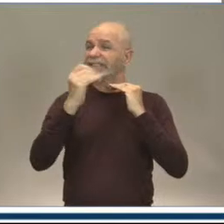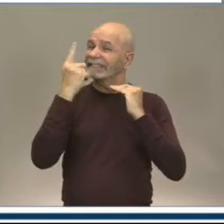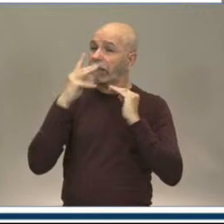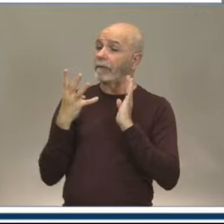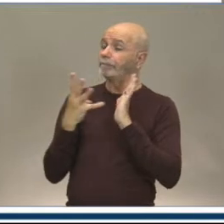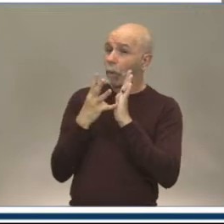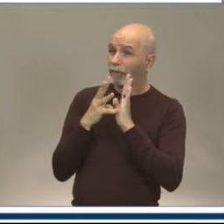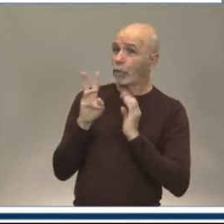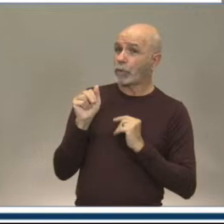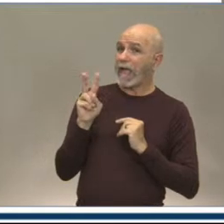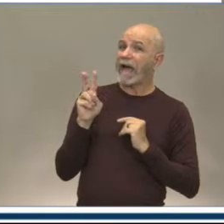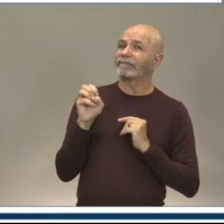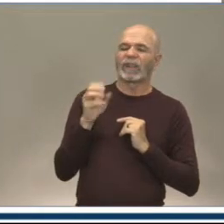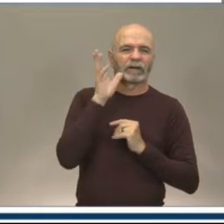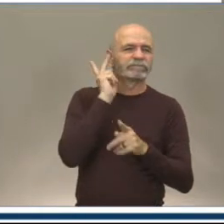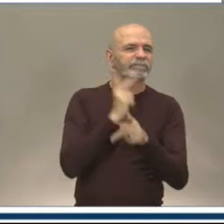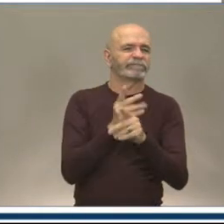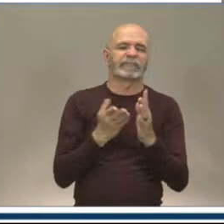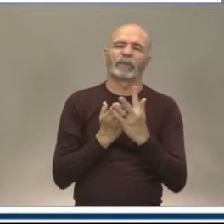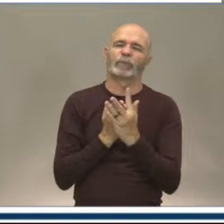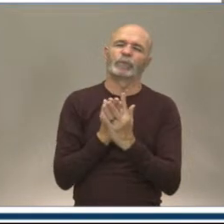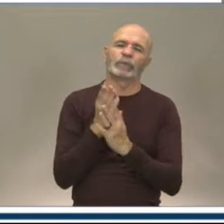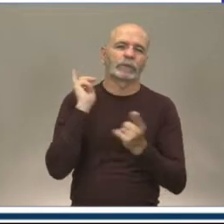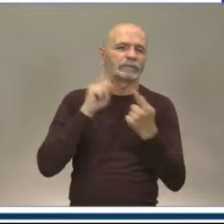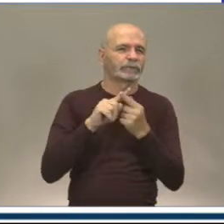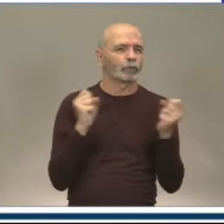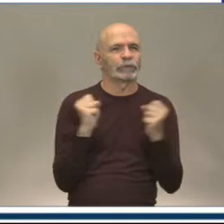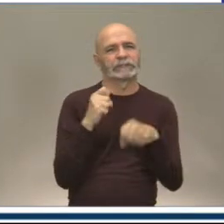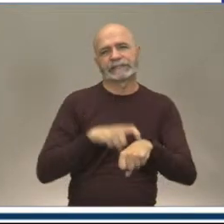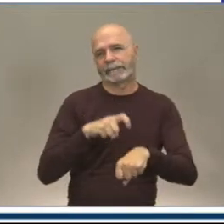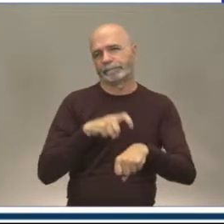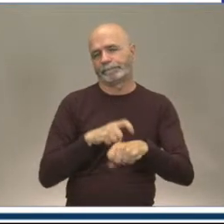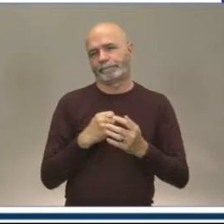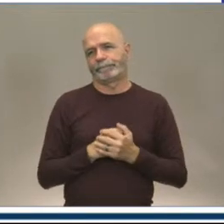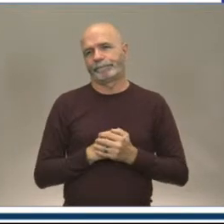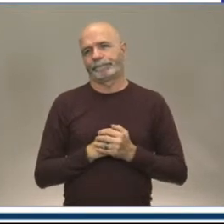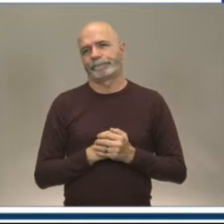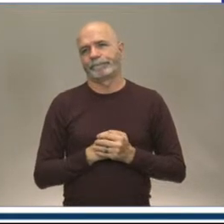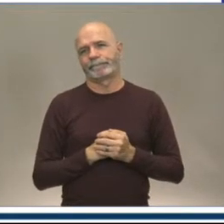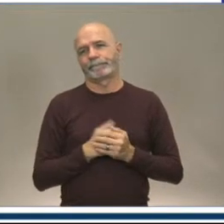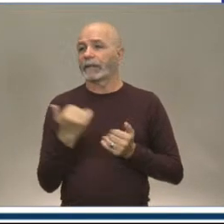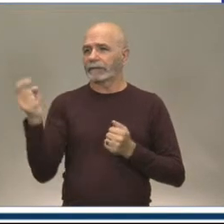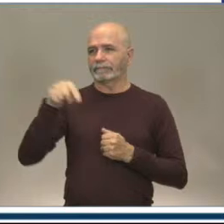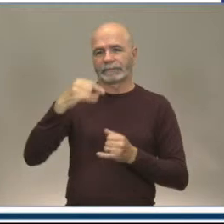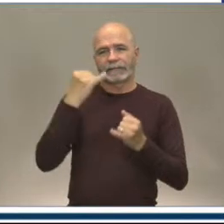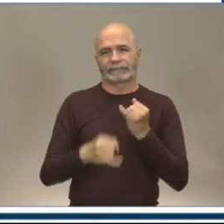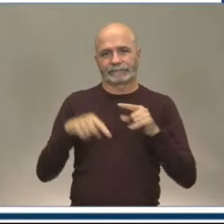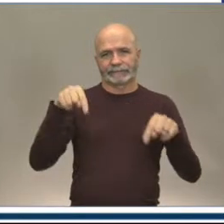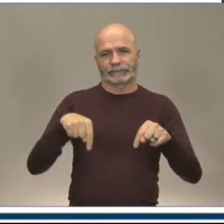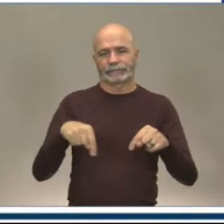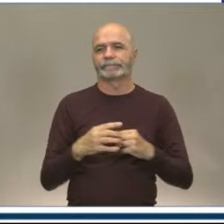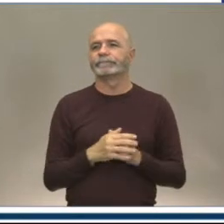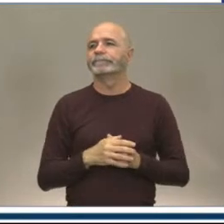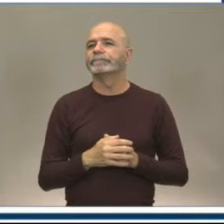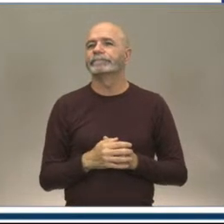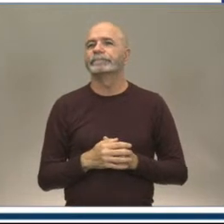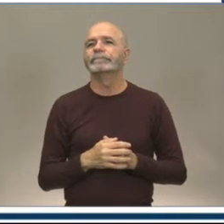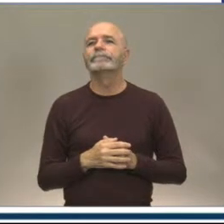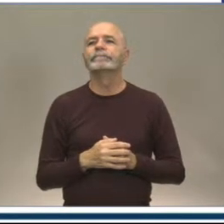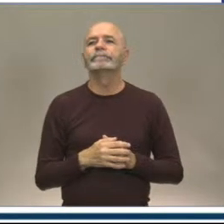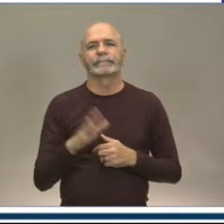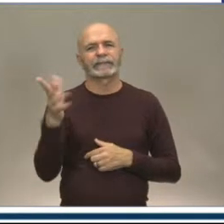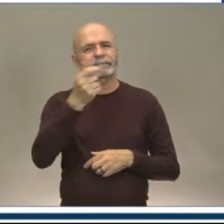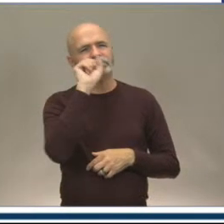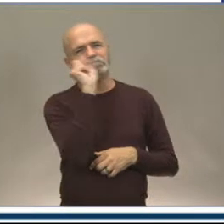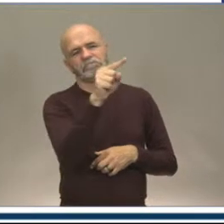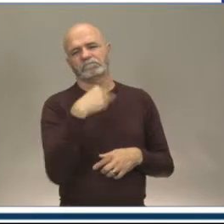to continue to do what we're doing for a few more months. We can come back to the room for a question or two. We'll start with Jean. Yeah, Dr. Strang, how long do you think it'll take